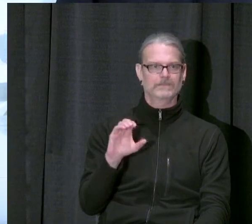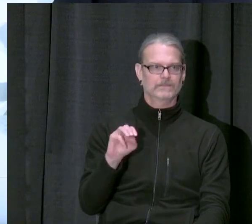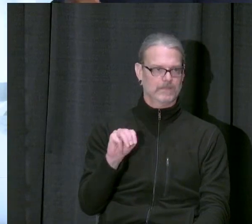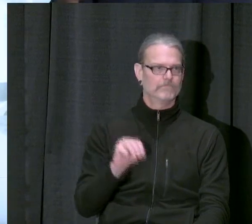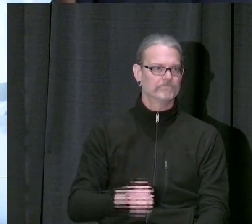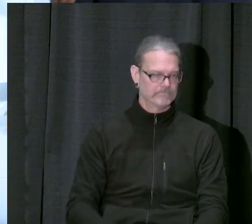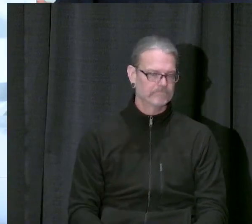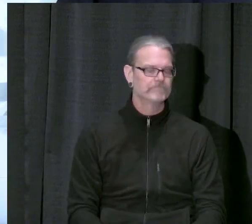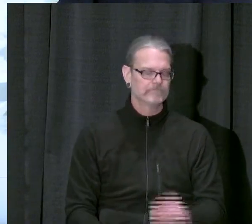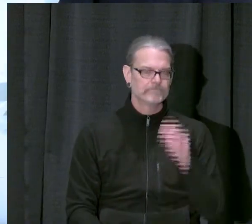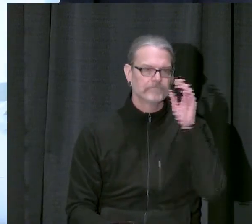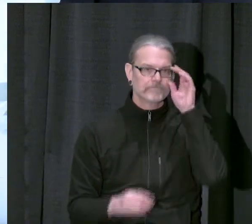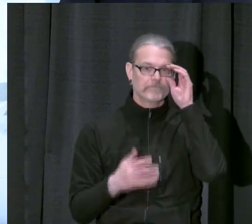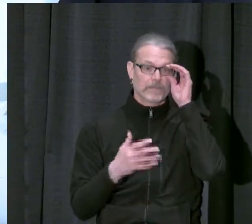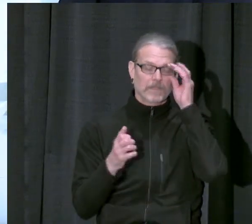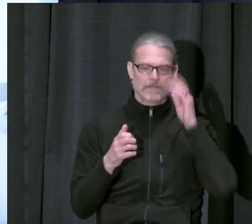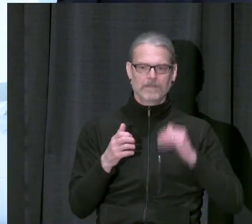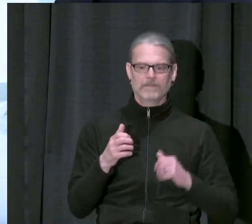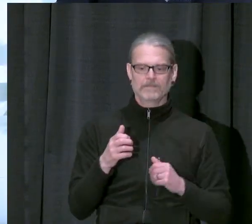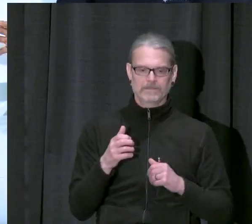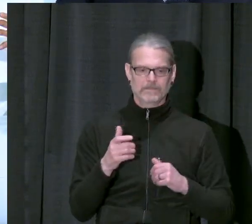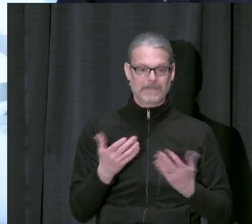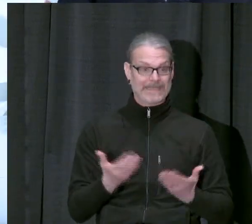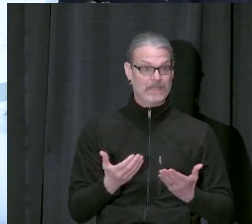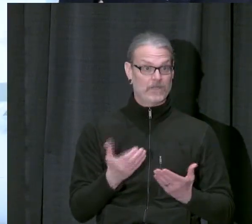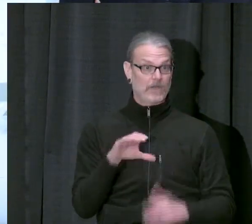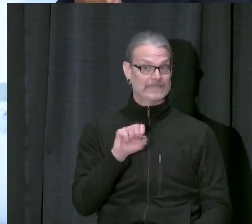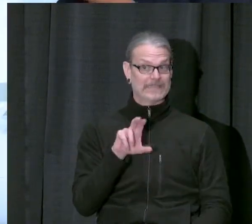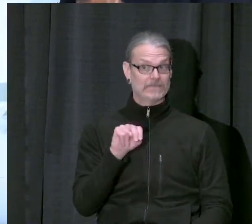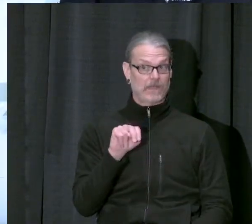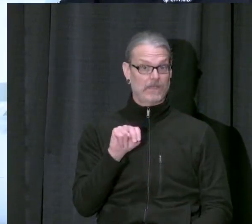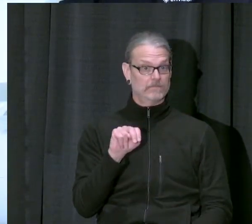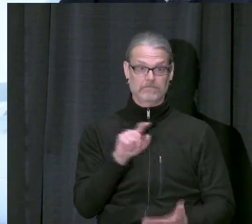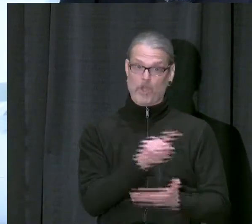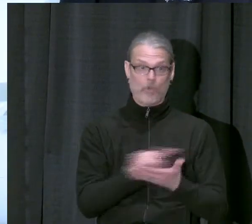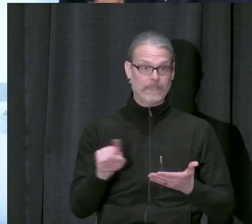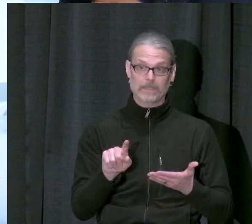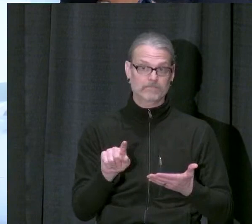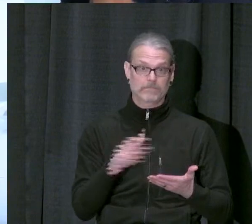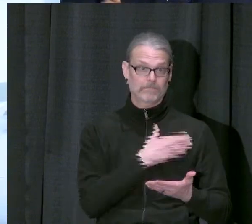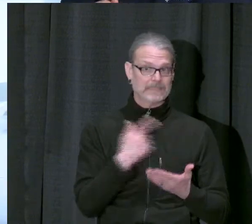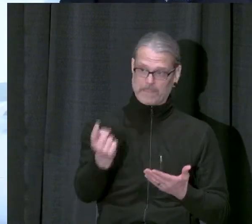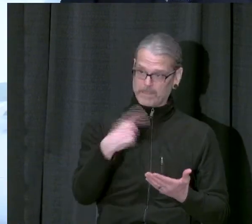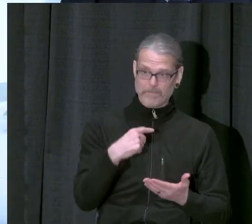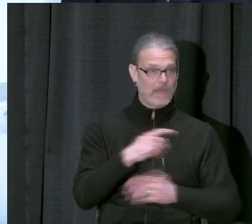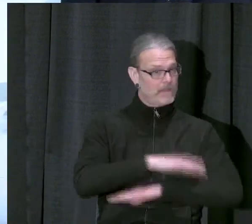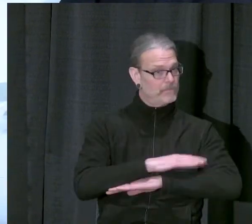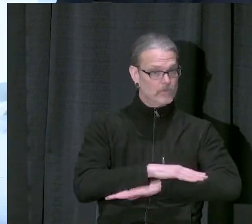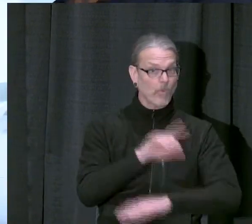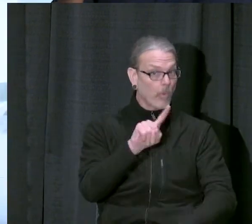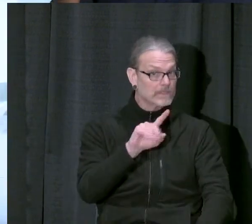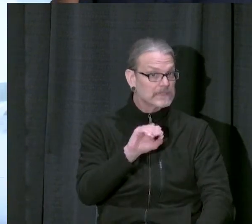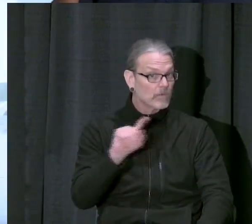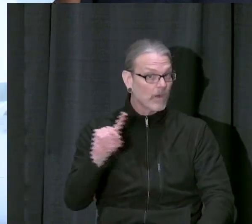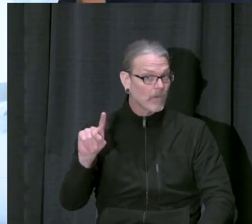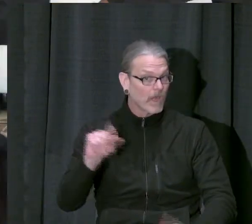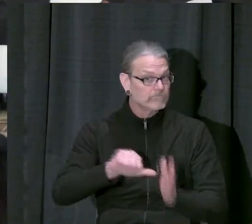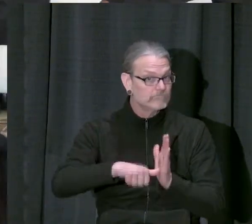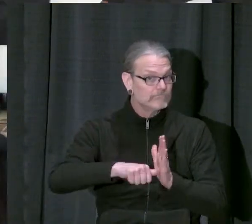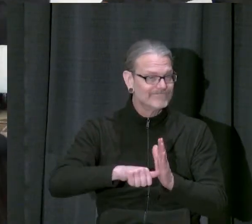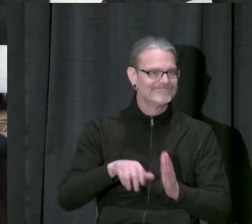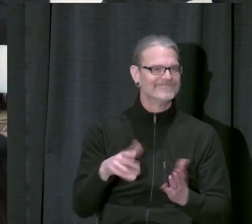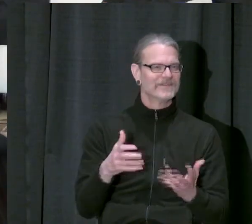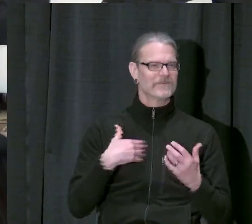LETSENVISION.com. And we're here at CSUN all week. Please drop by our booth. We're at 1011. We have